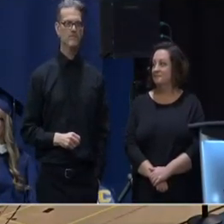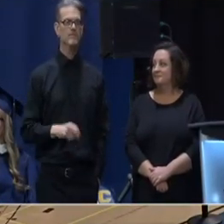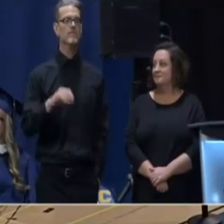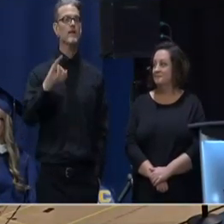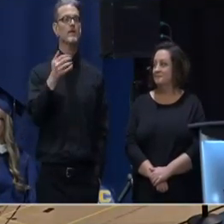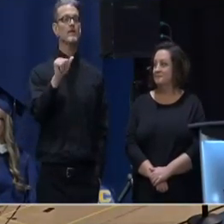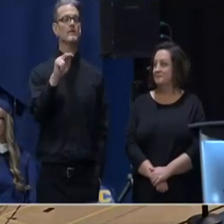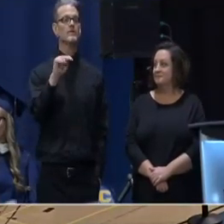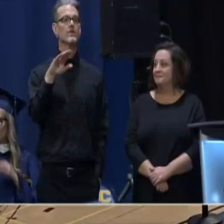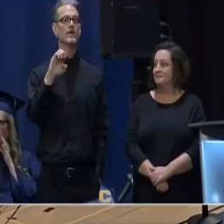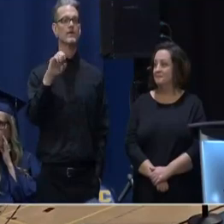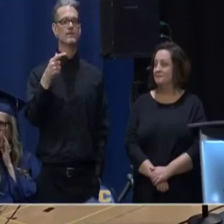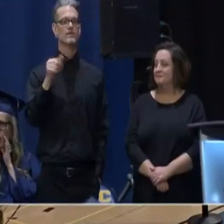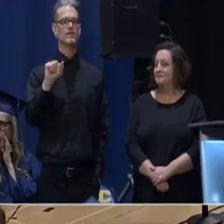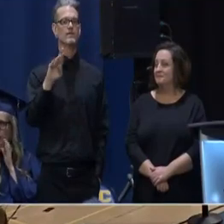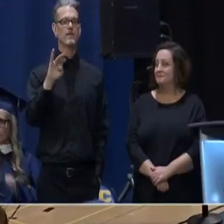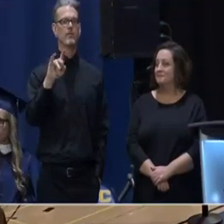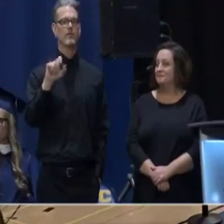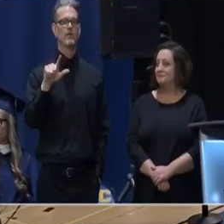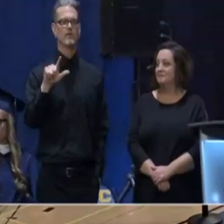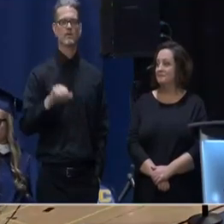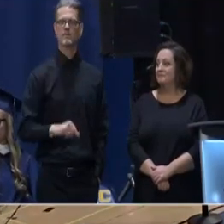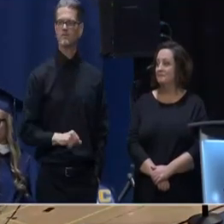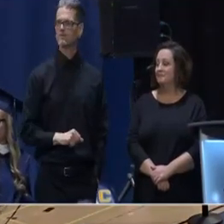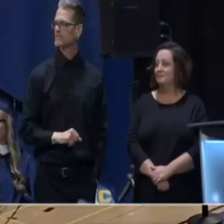Janice Gabriel.